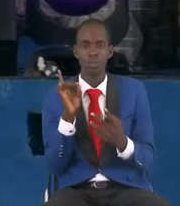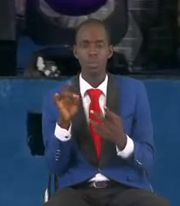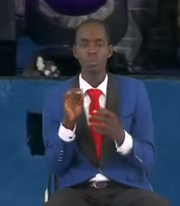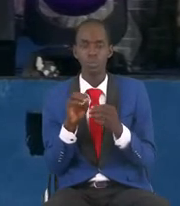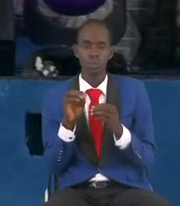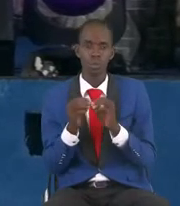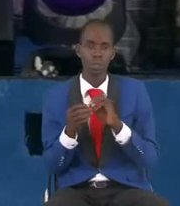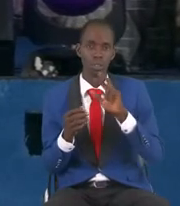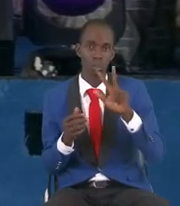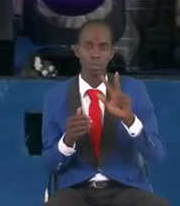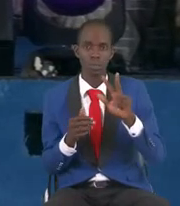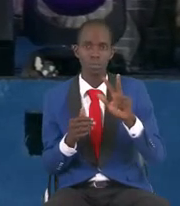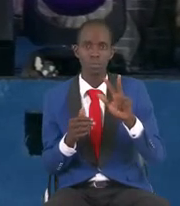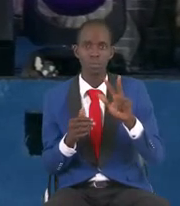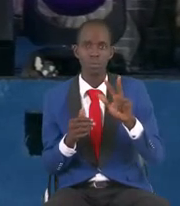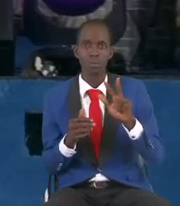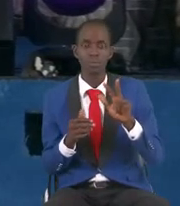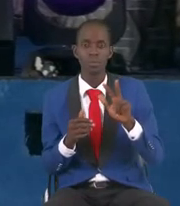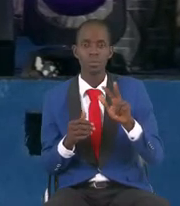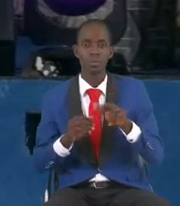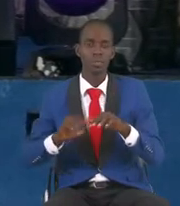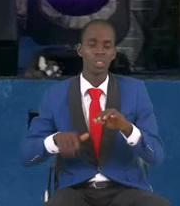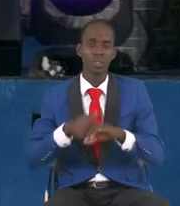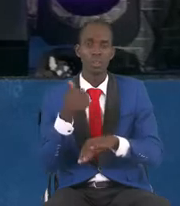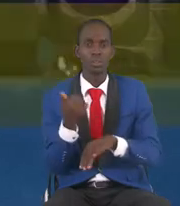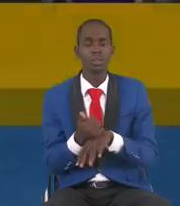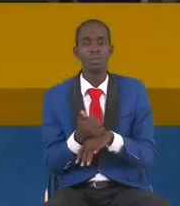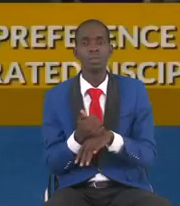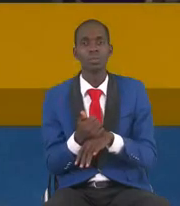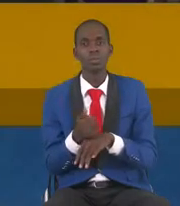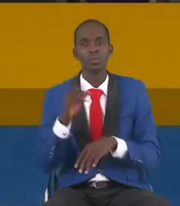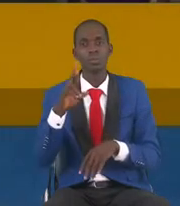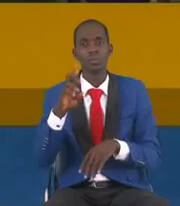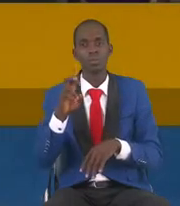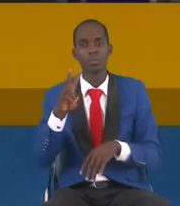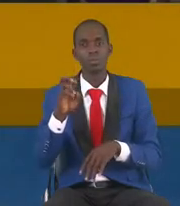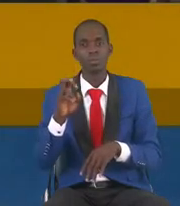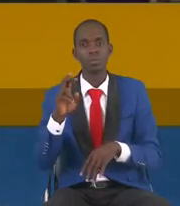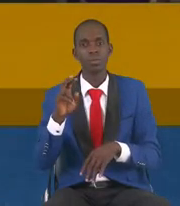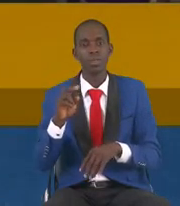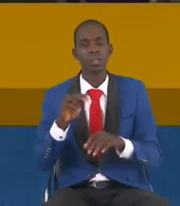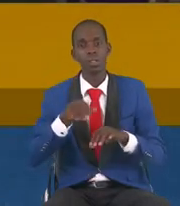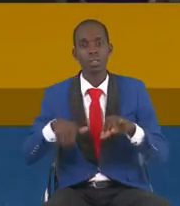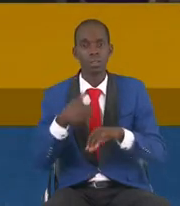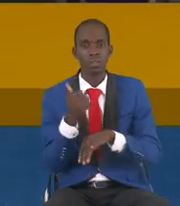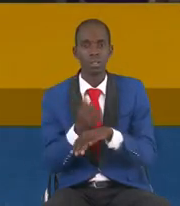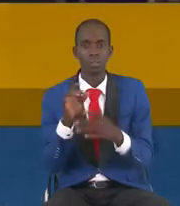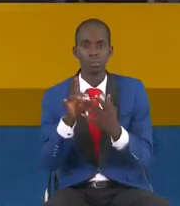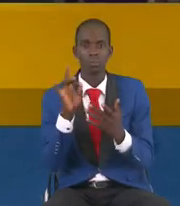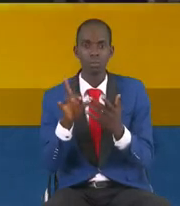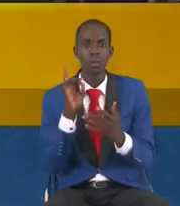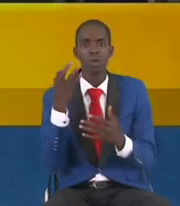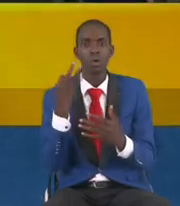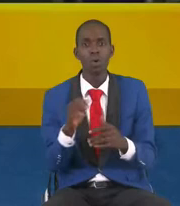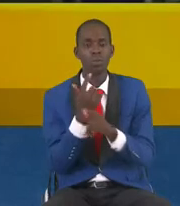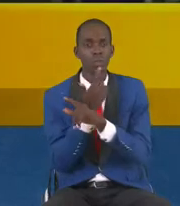three, affirmed preference. That's my choice of liberated disciples. Let's look